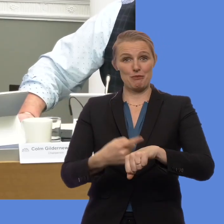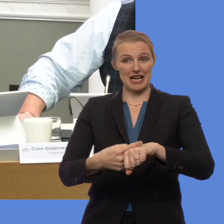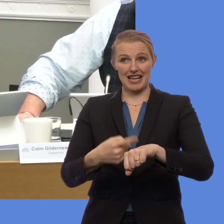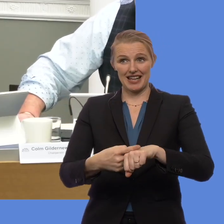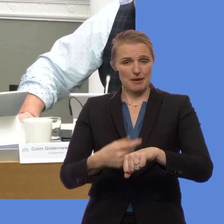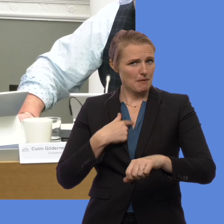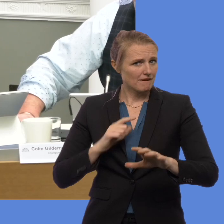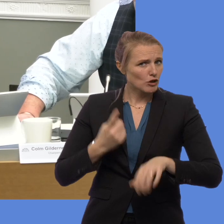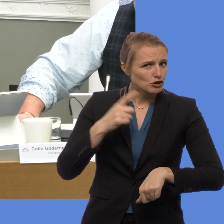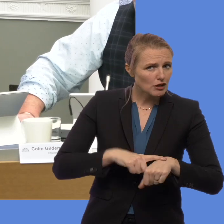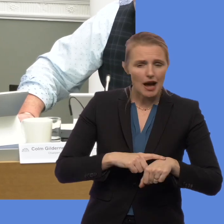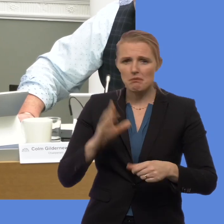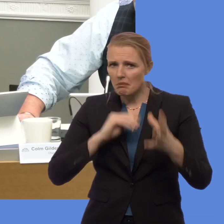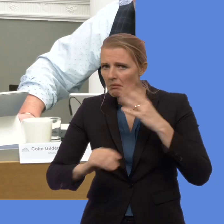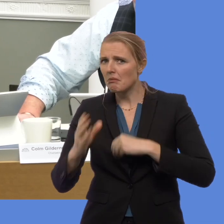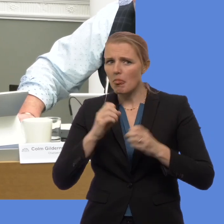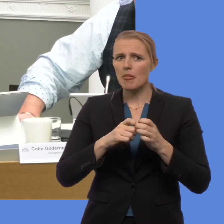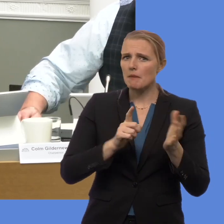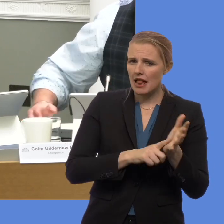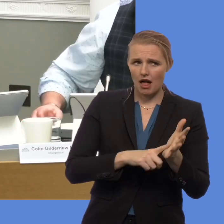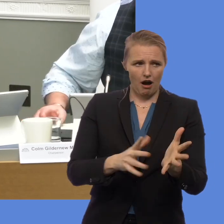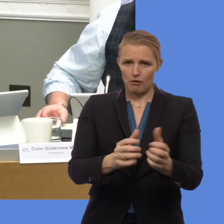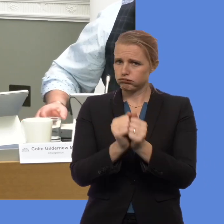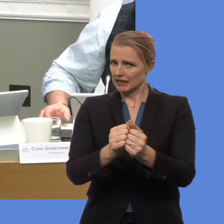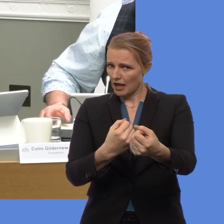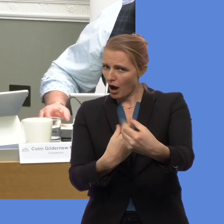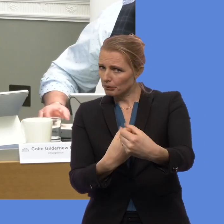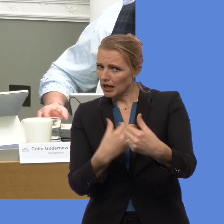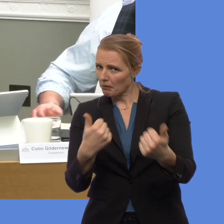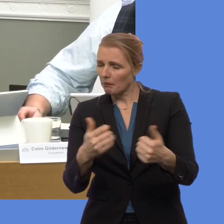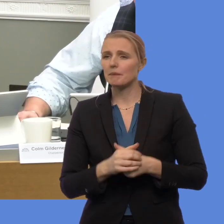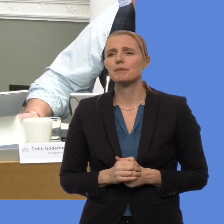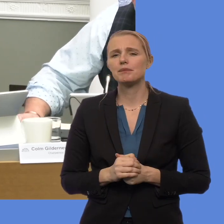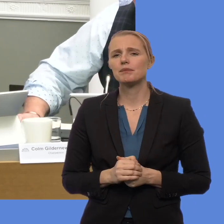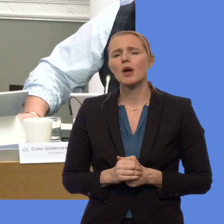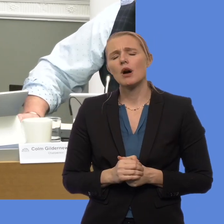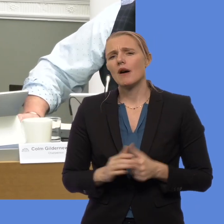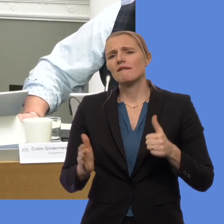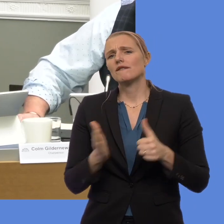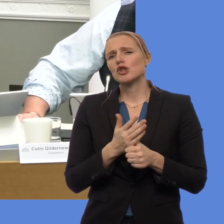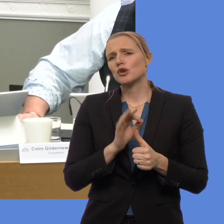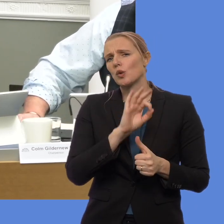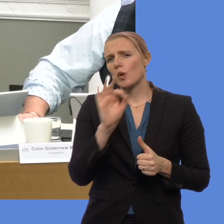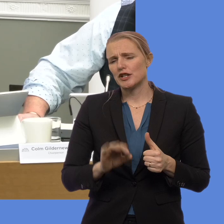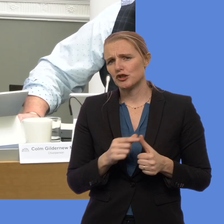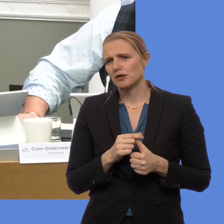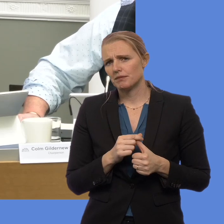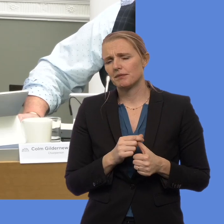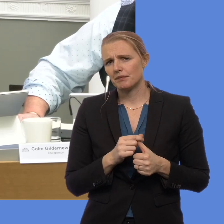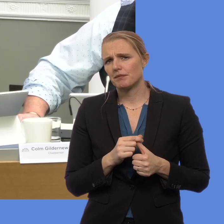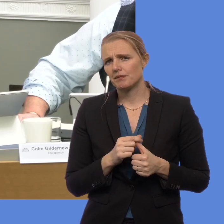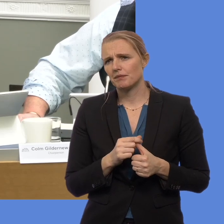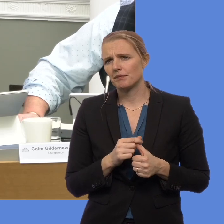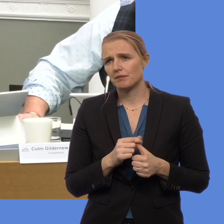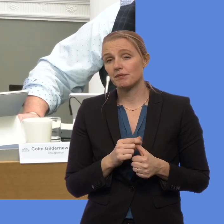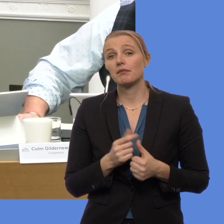here bill, so I do appreciate your update. I suppose the first question is, there will be, if this bill is